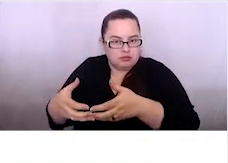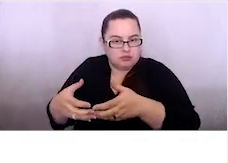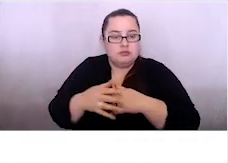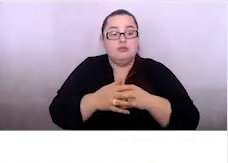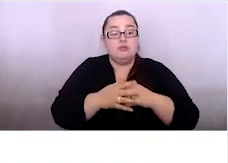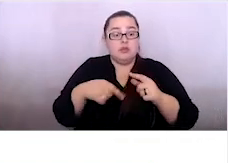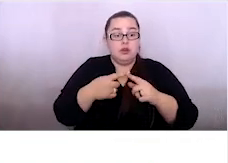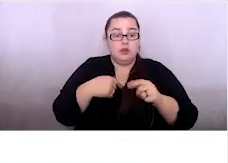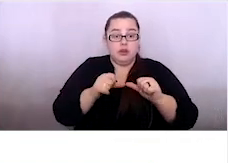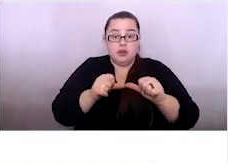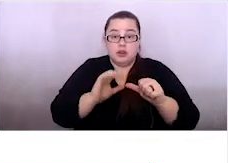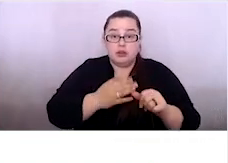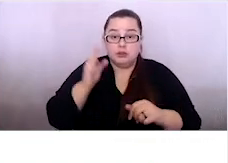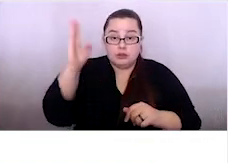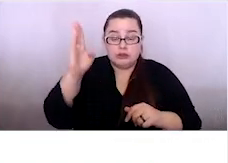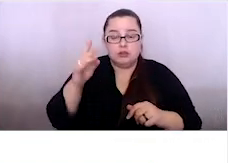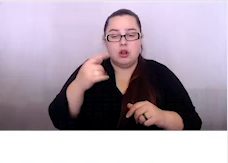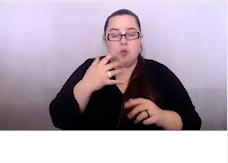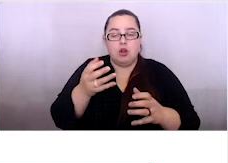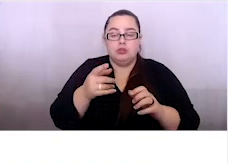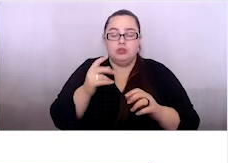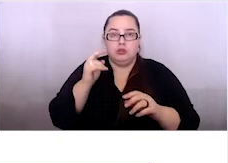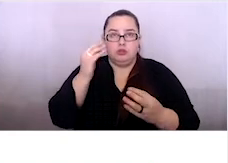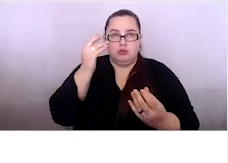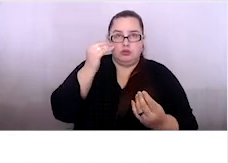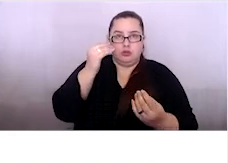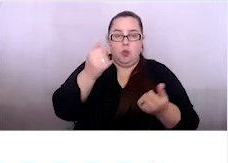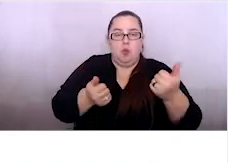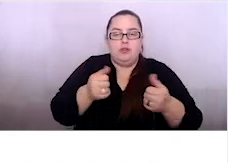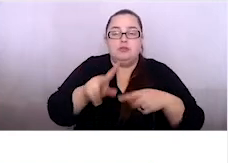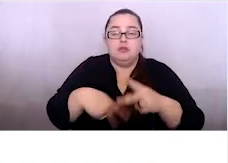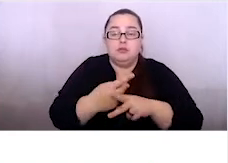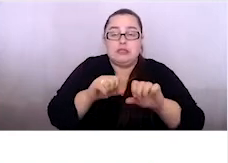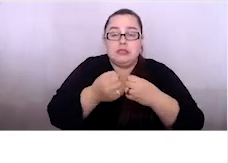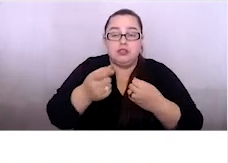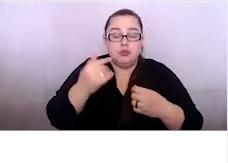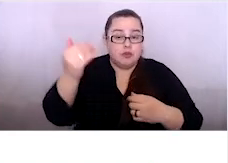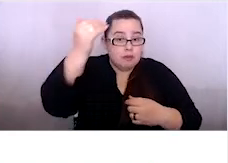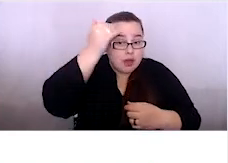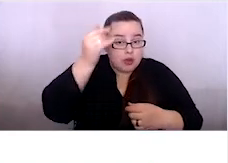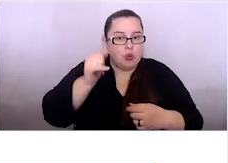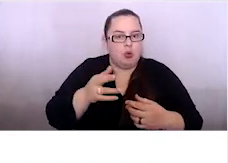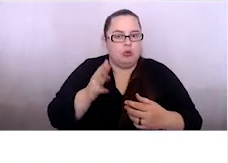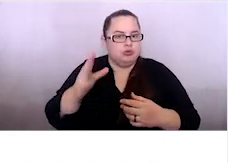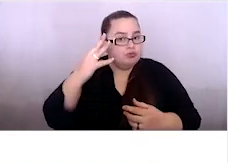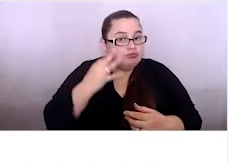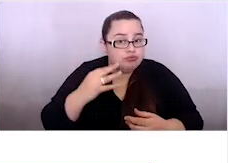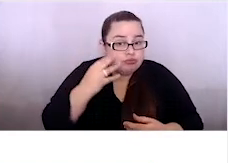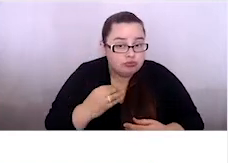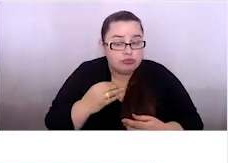just want you to reflect on which type of society you're familiar with or you have experienced, and